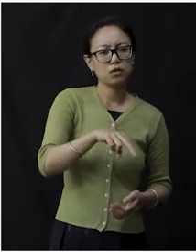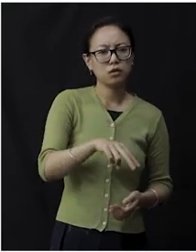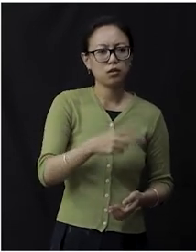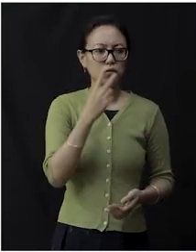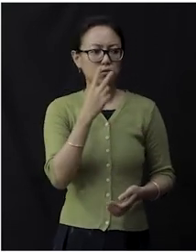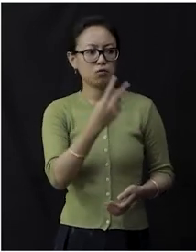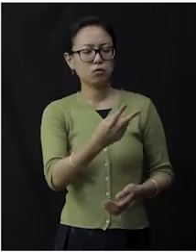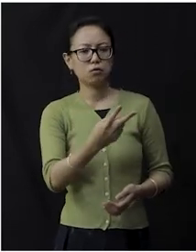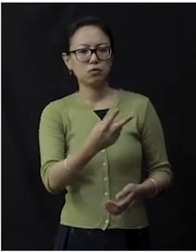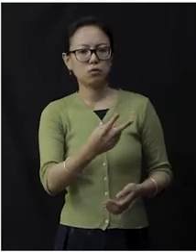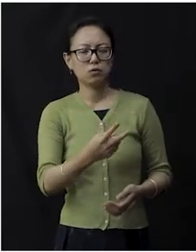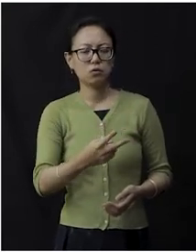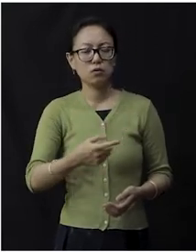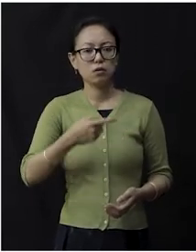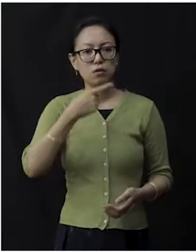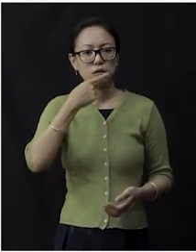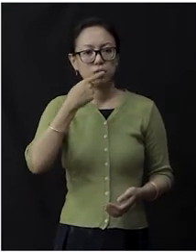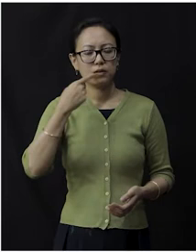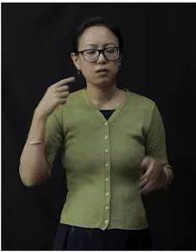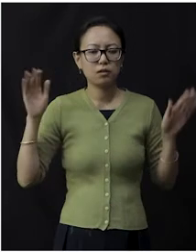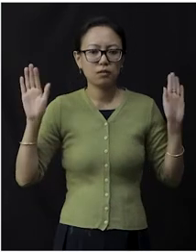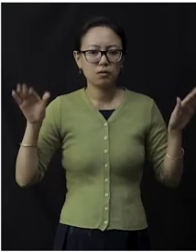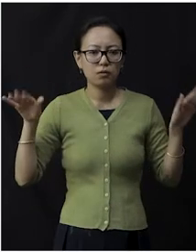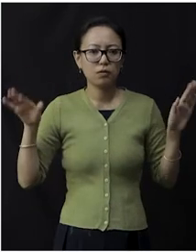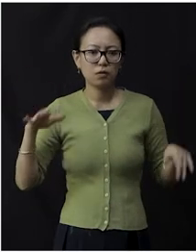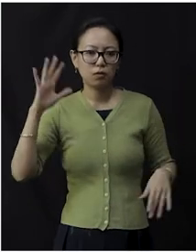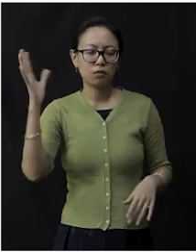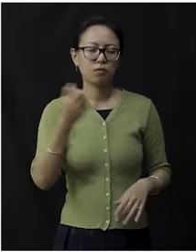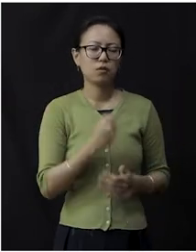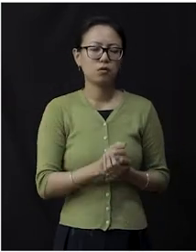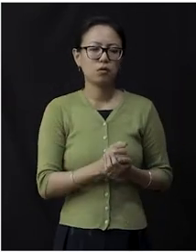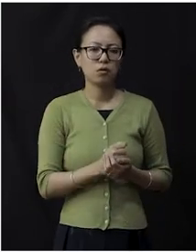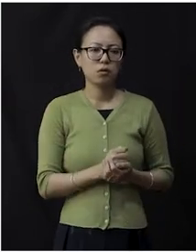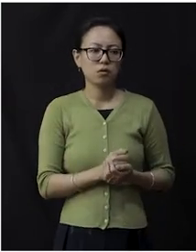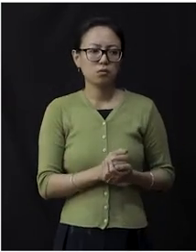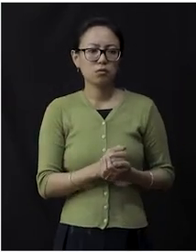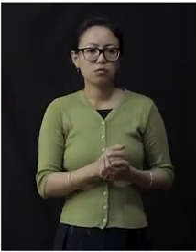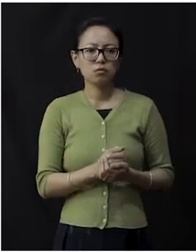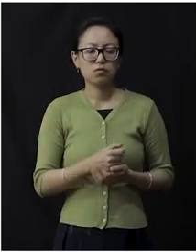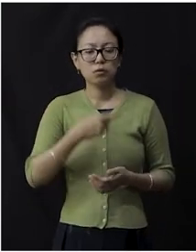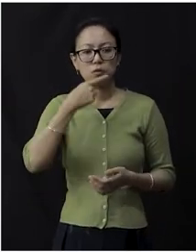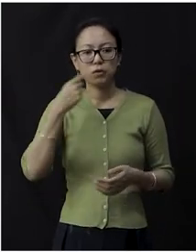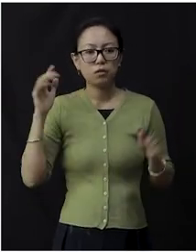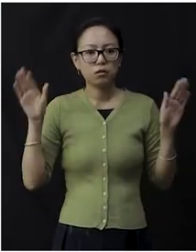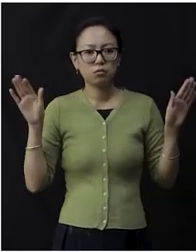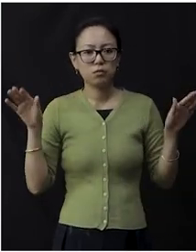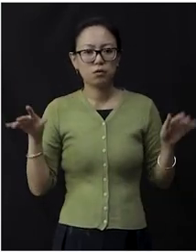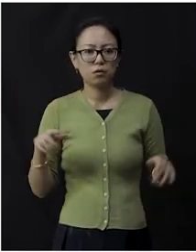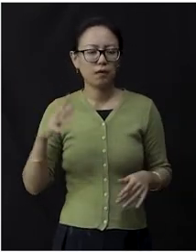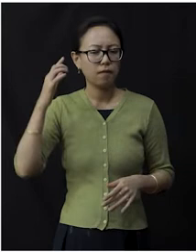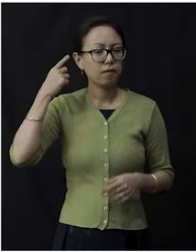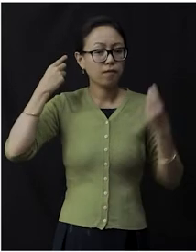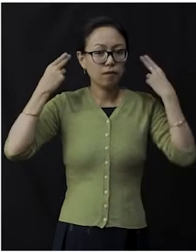it's a beautiful red colored bird and which is famous in Nagaland. So the baby elephant goes